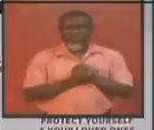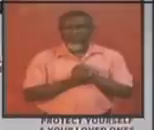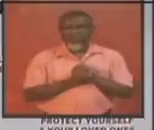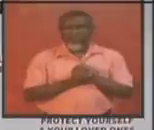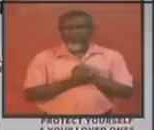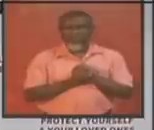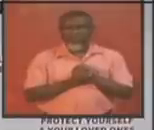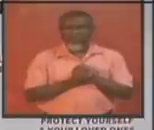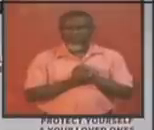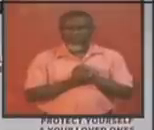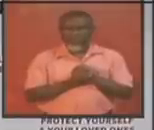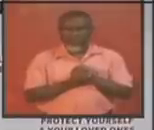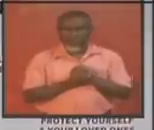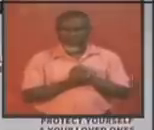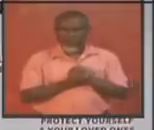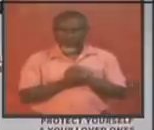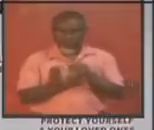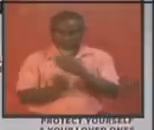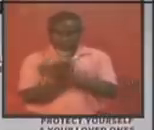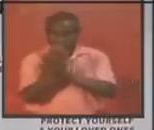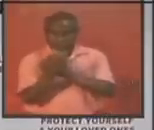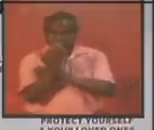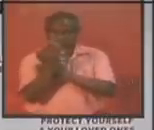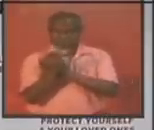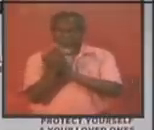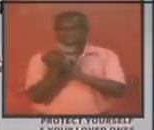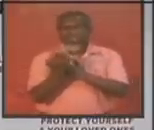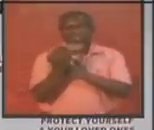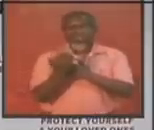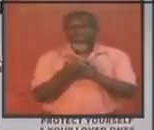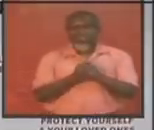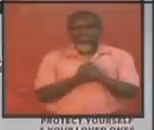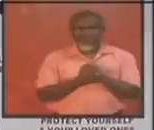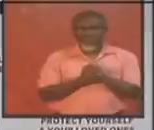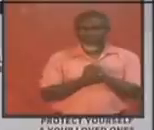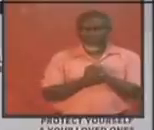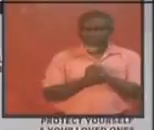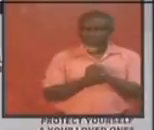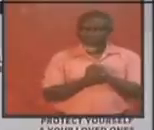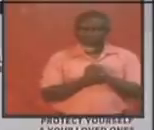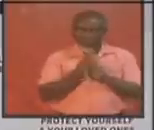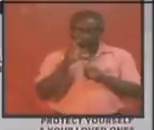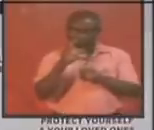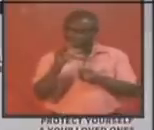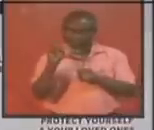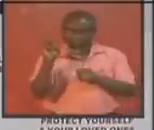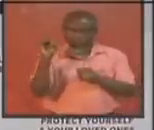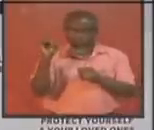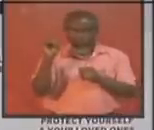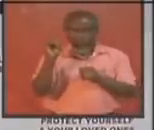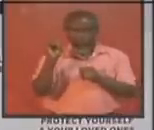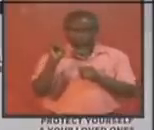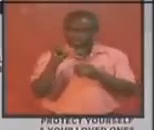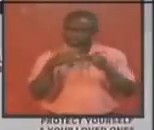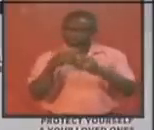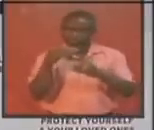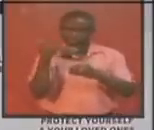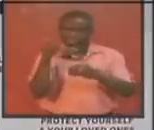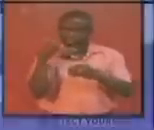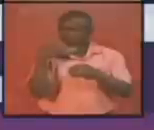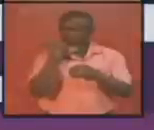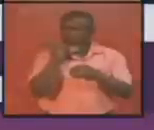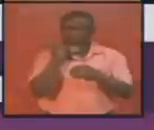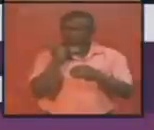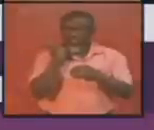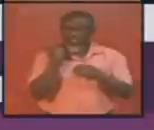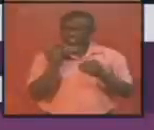Express newspaper. Good morning, Camille Hunt, Express. Dr. Parsaram, regarding the yellow fever issue, you said there hasn't been a case